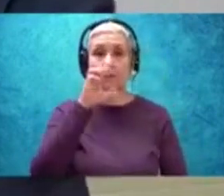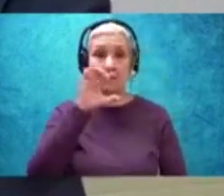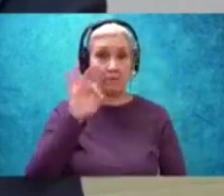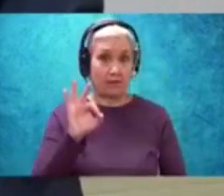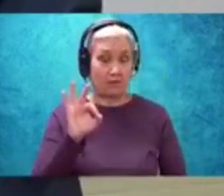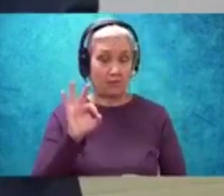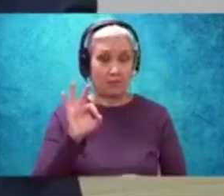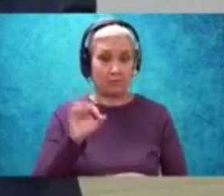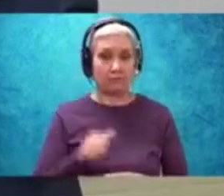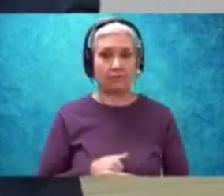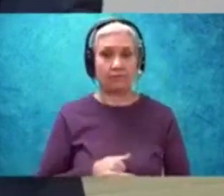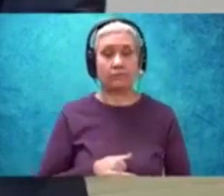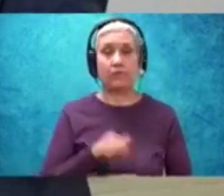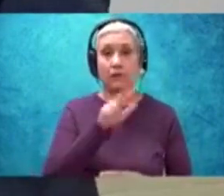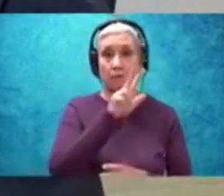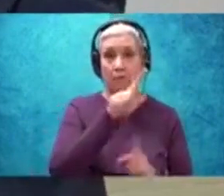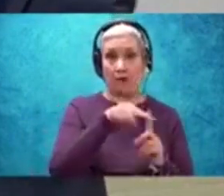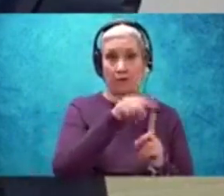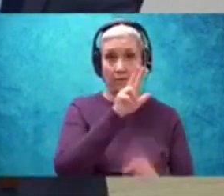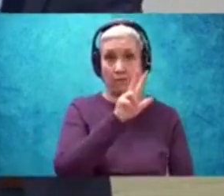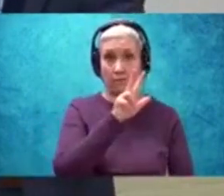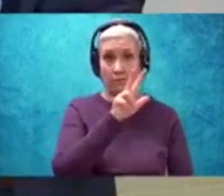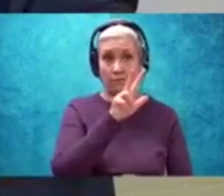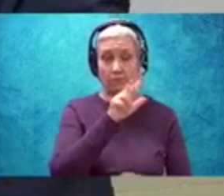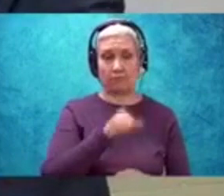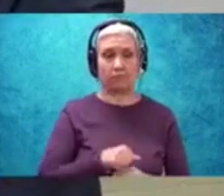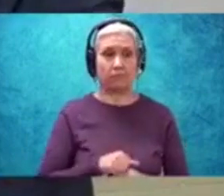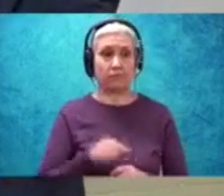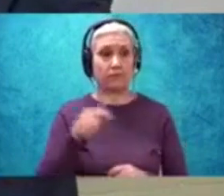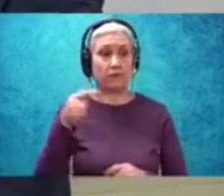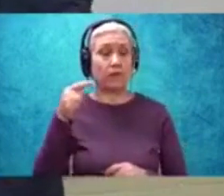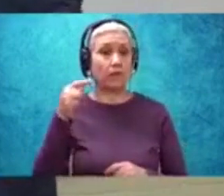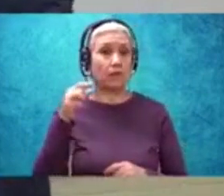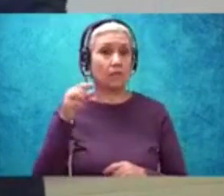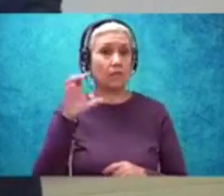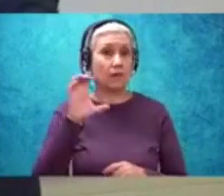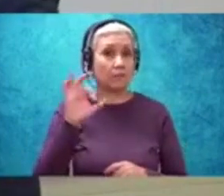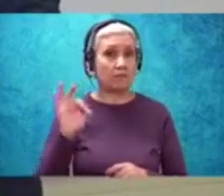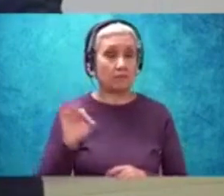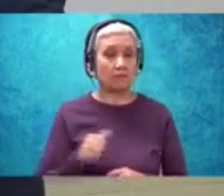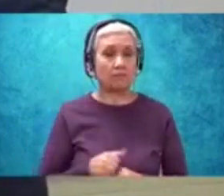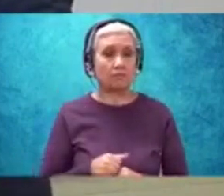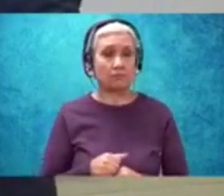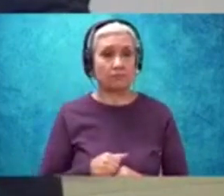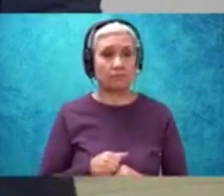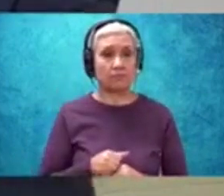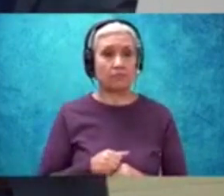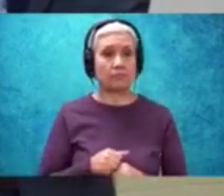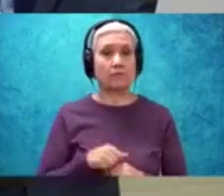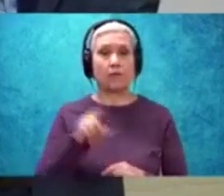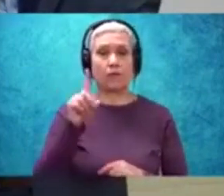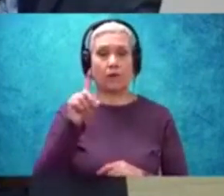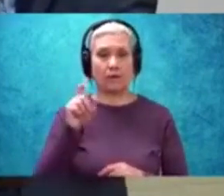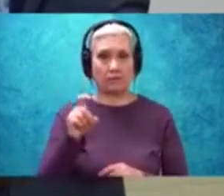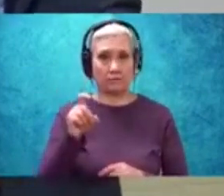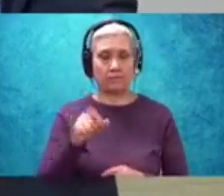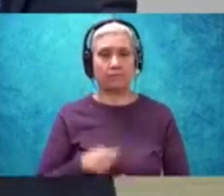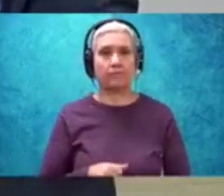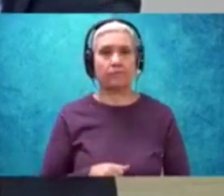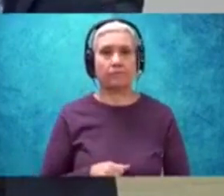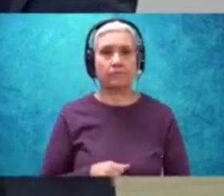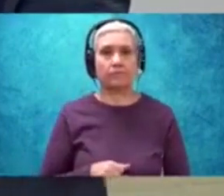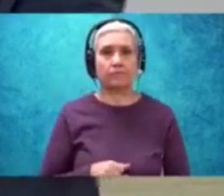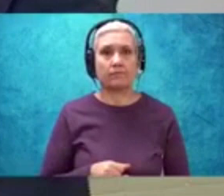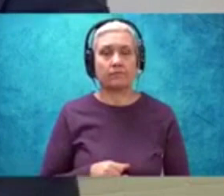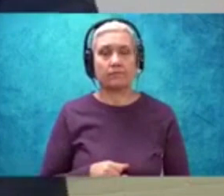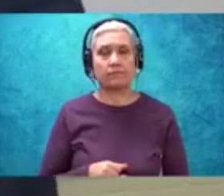and 15 is a positive 3. The common factor going across here is a 1x. And then the common factor